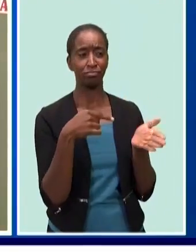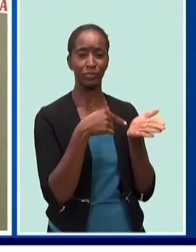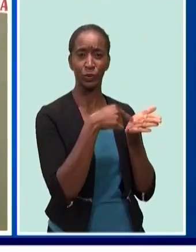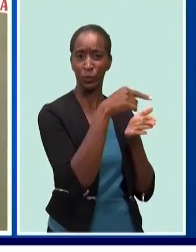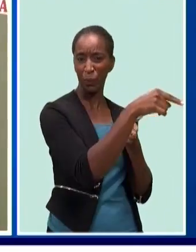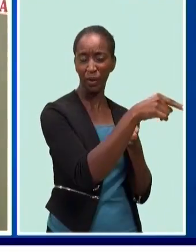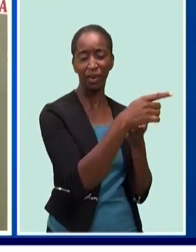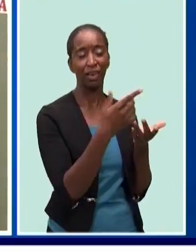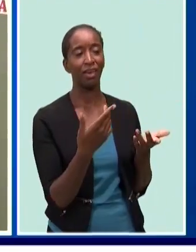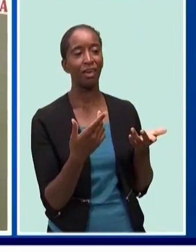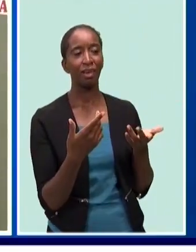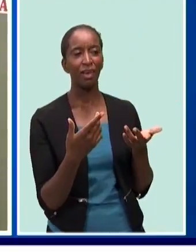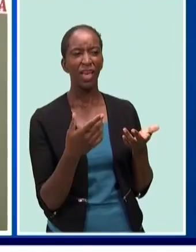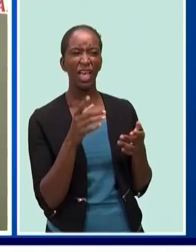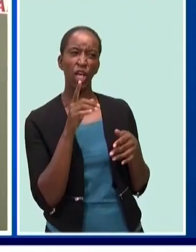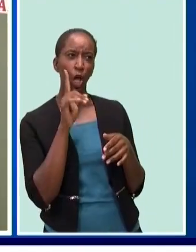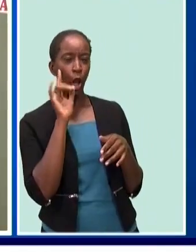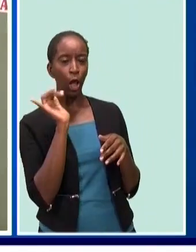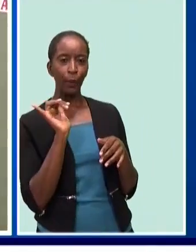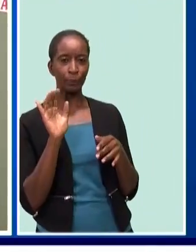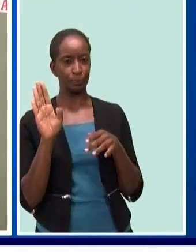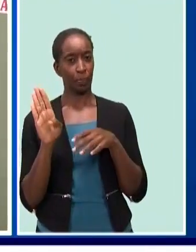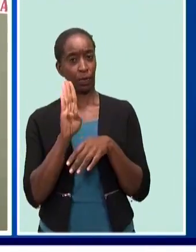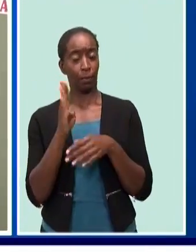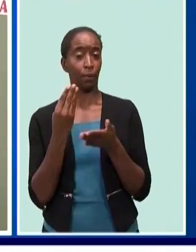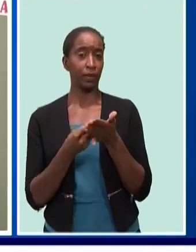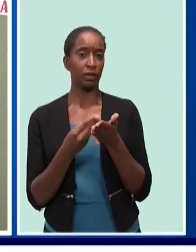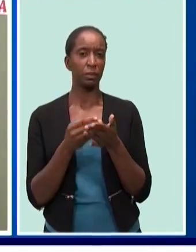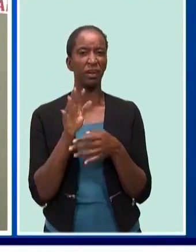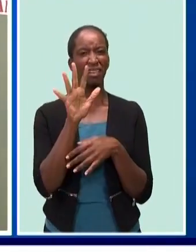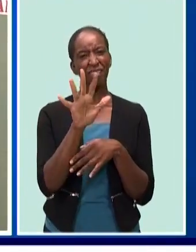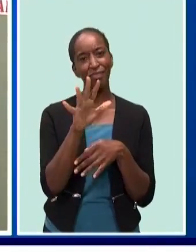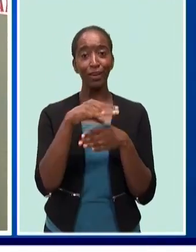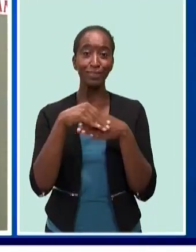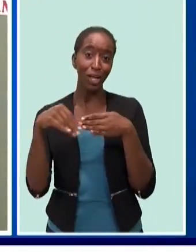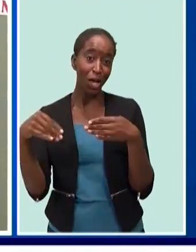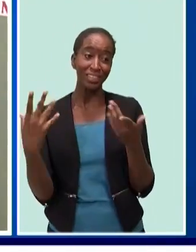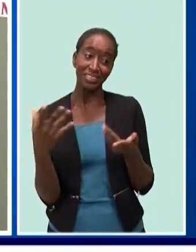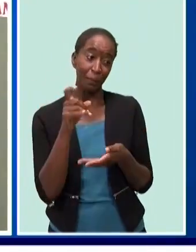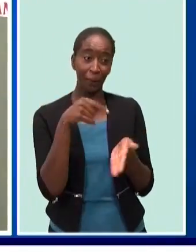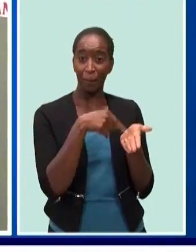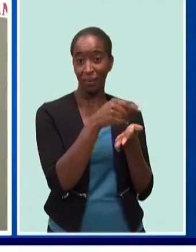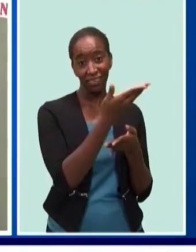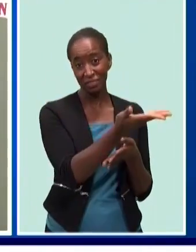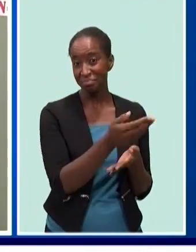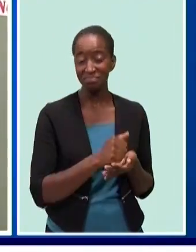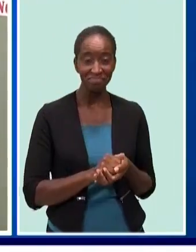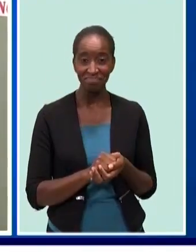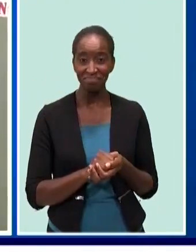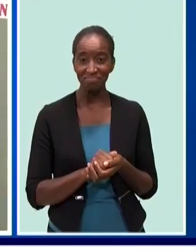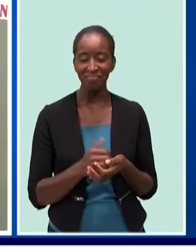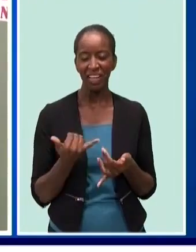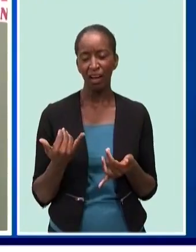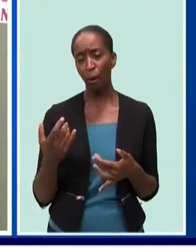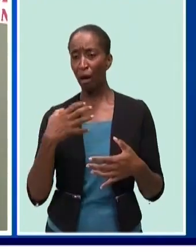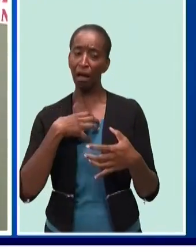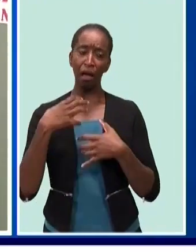in any part of this region, and certainly when you consider that you pay like $275 US in the United States of